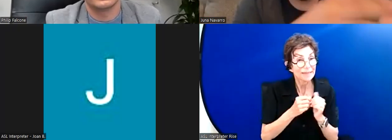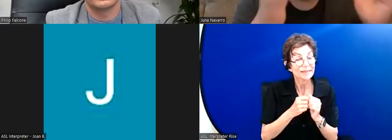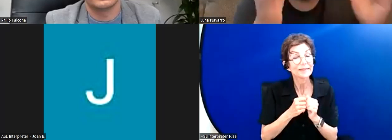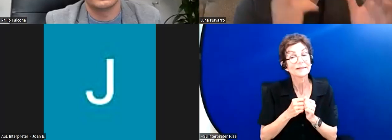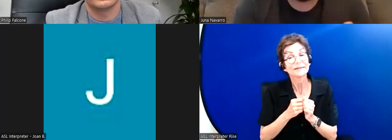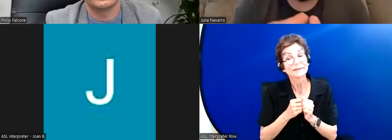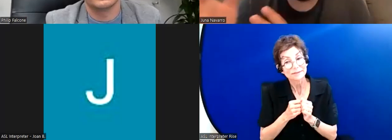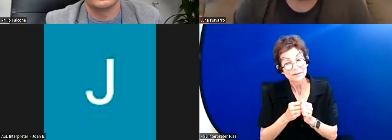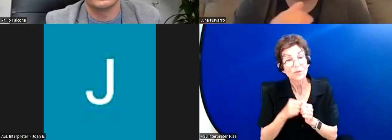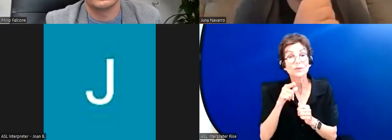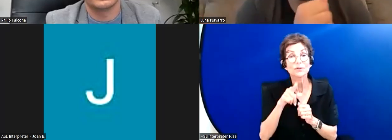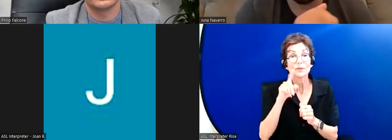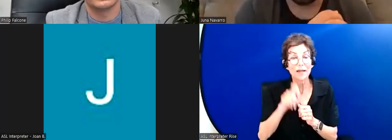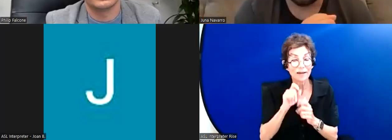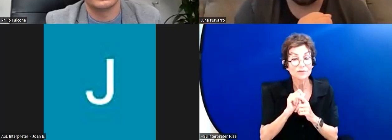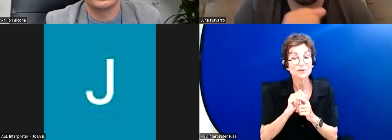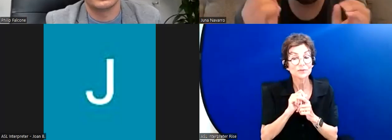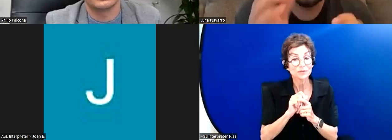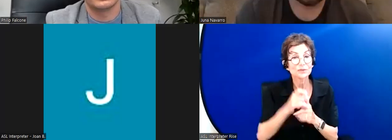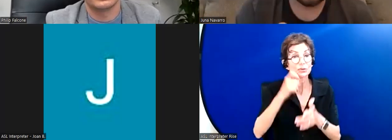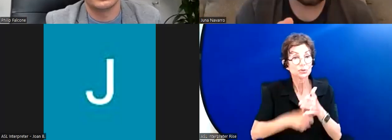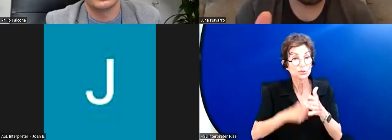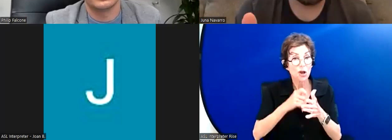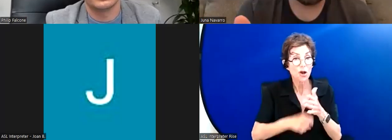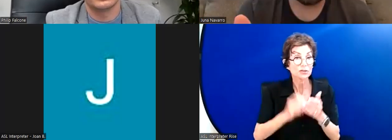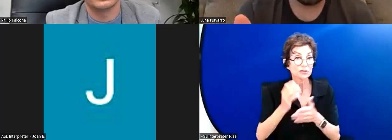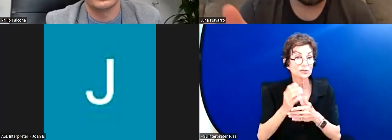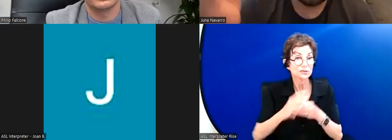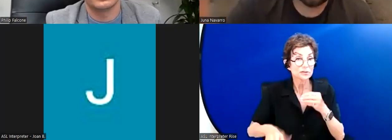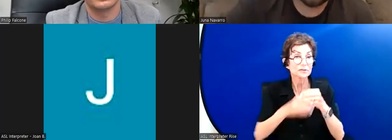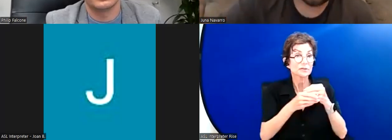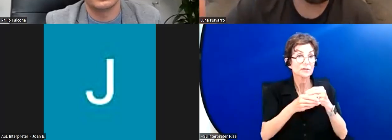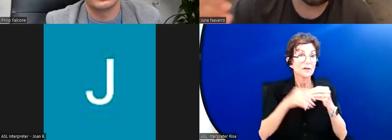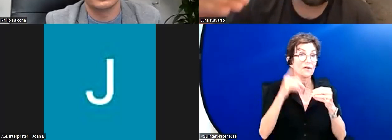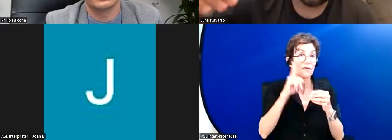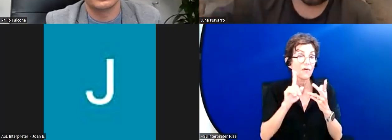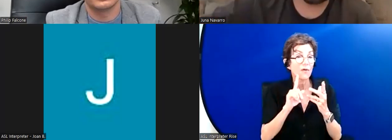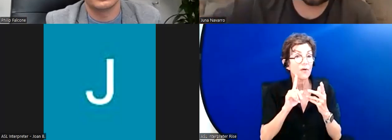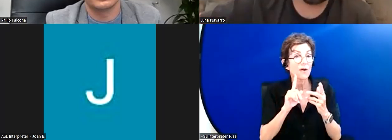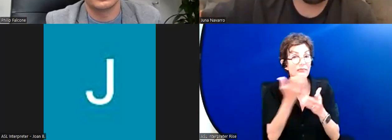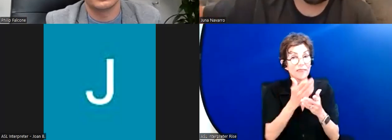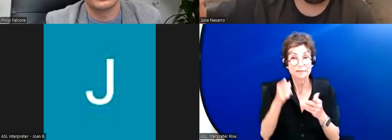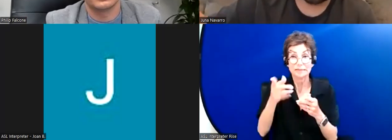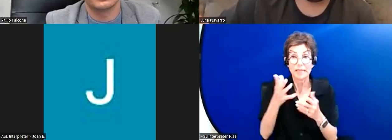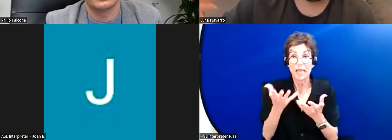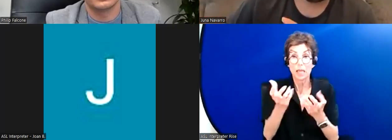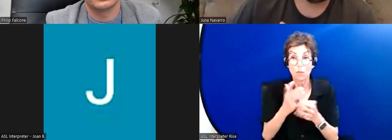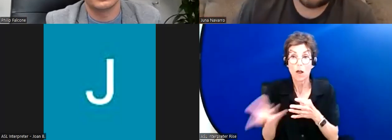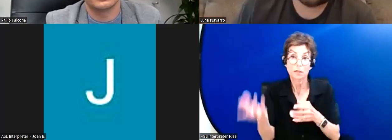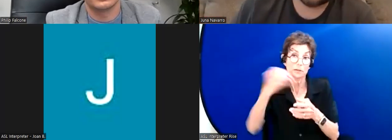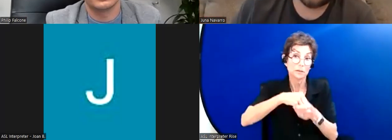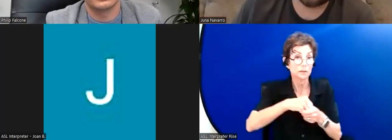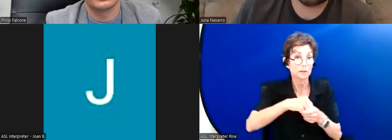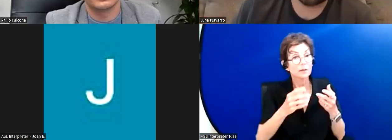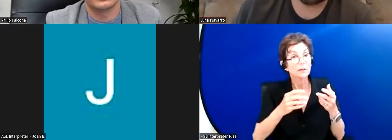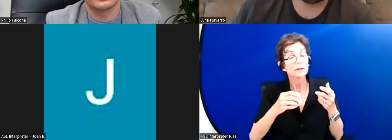takes to have an informed piece. And then once the parties that were agreed upon approve, so this in